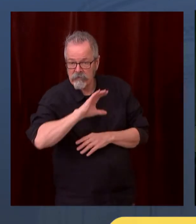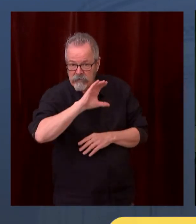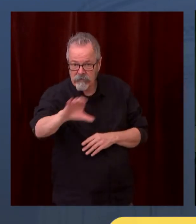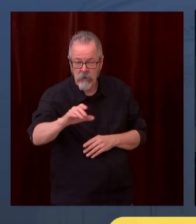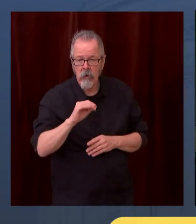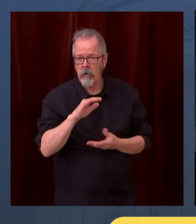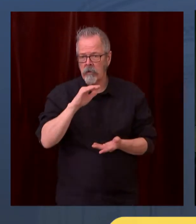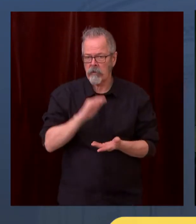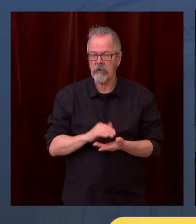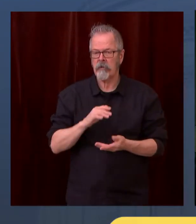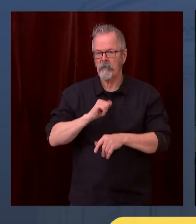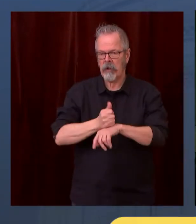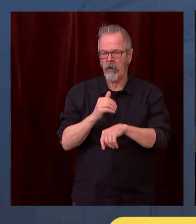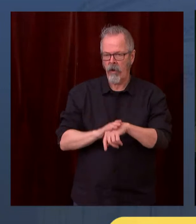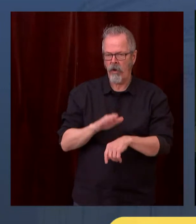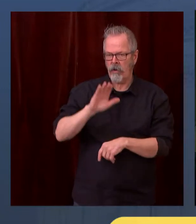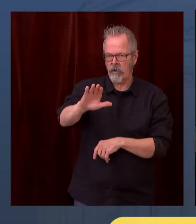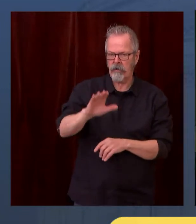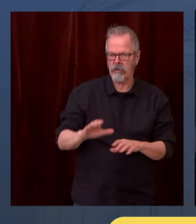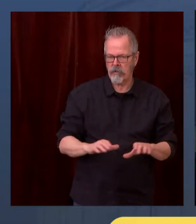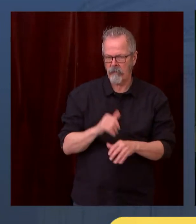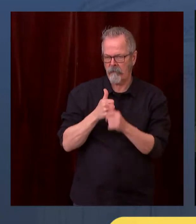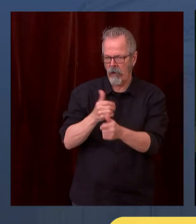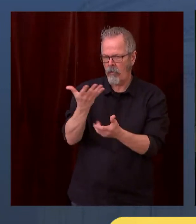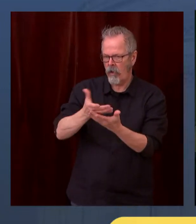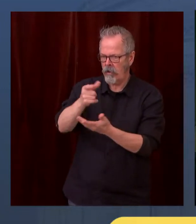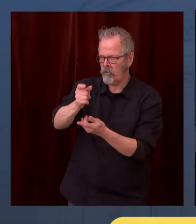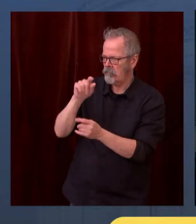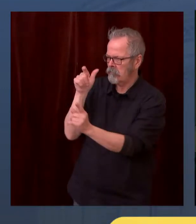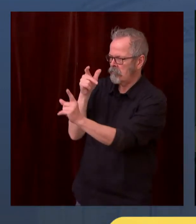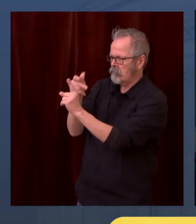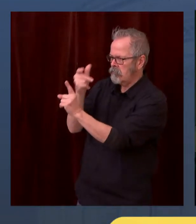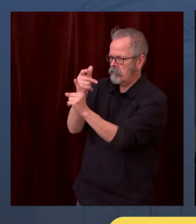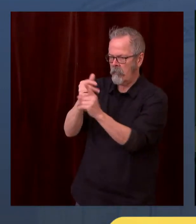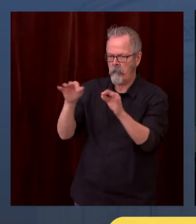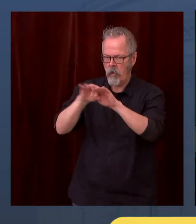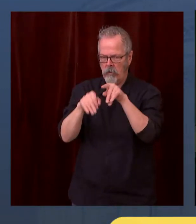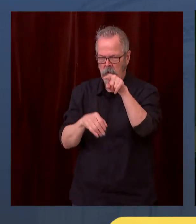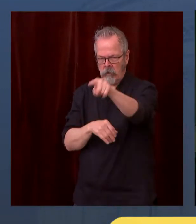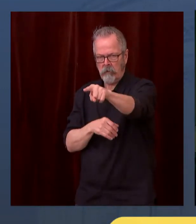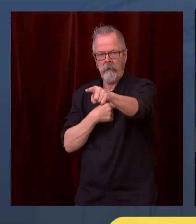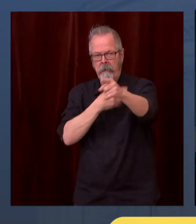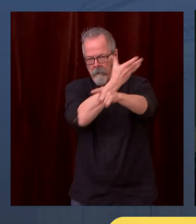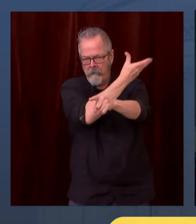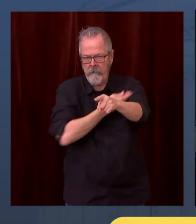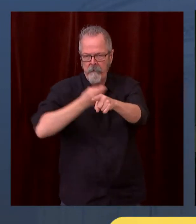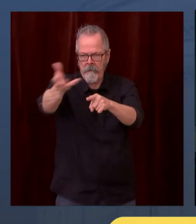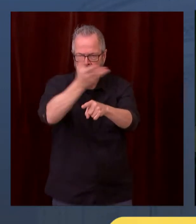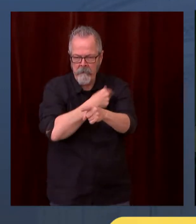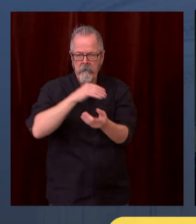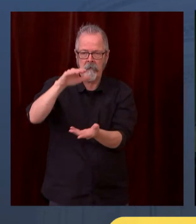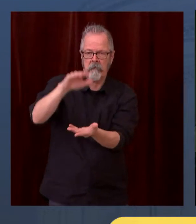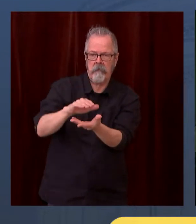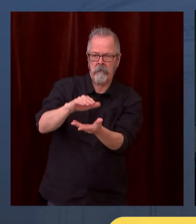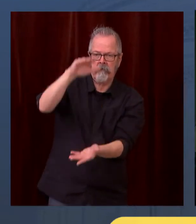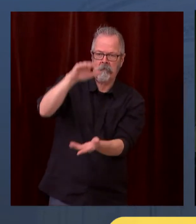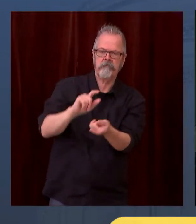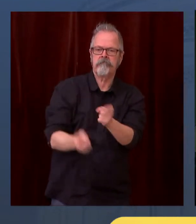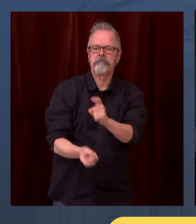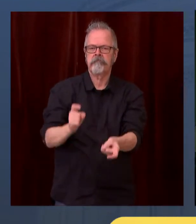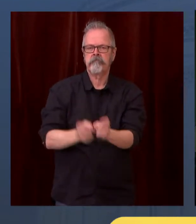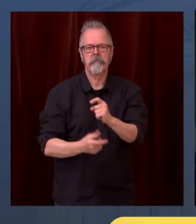that singular provider or go elsewhere. So it's not, I think implicit in your question was that transferring